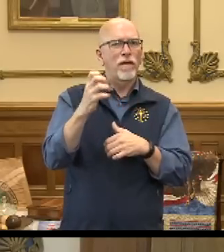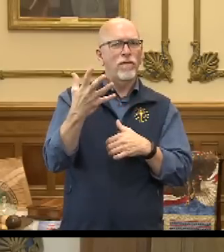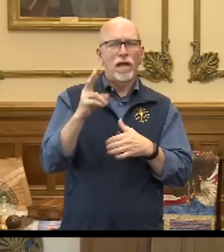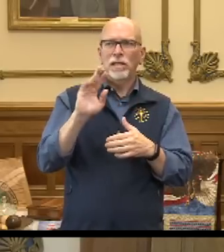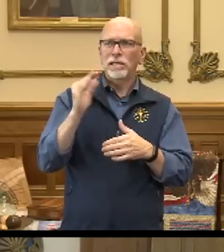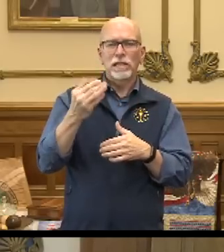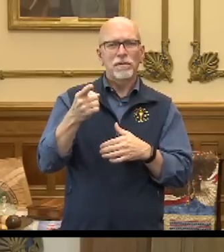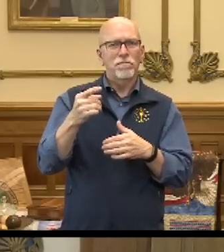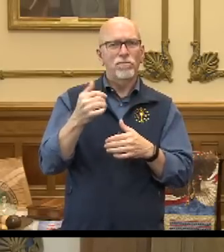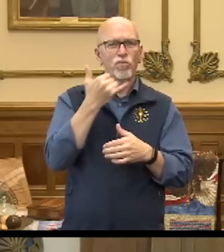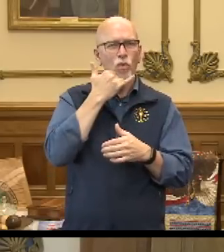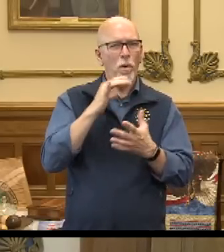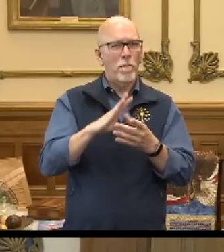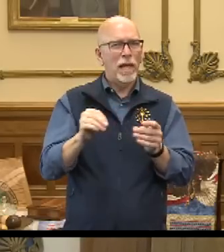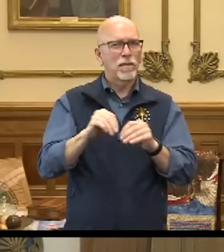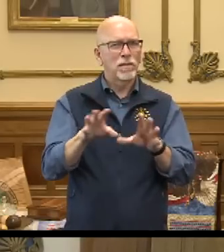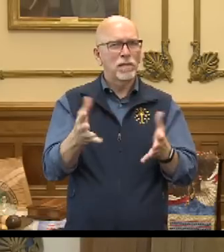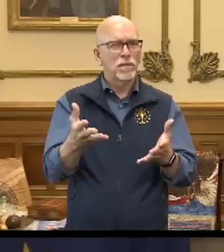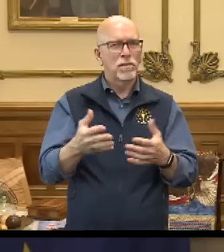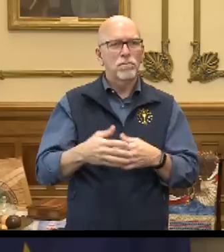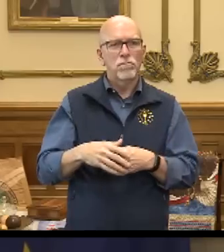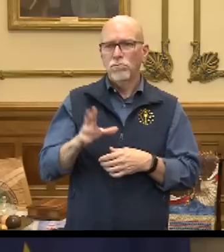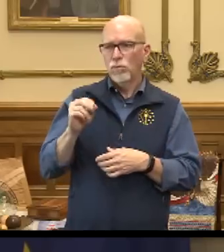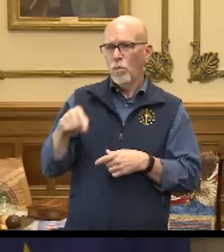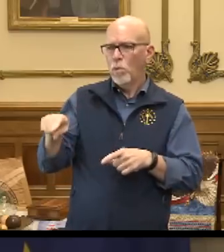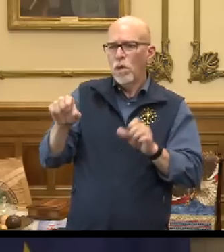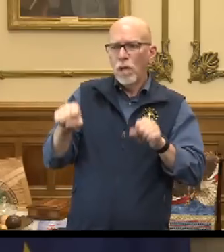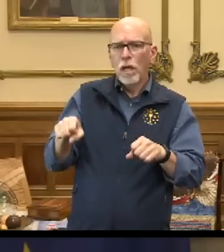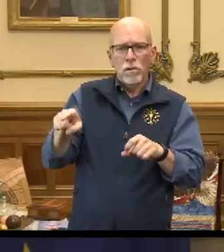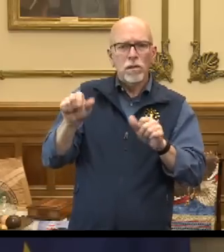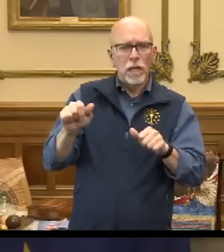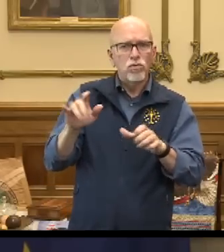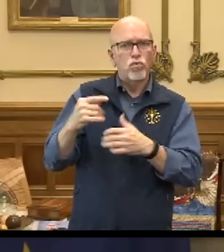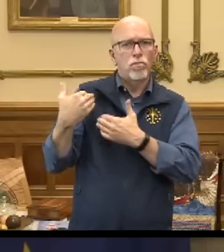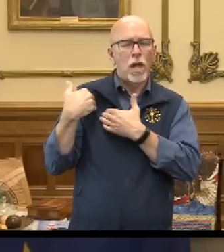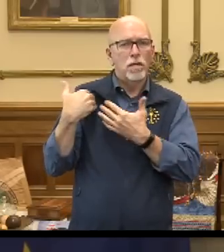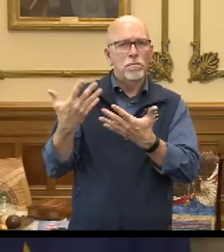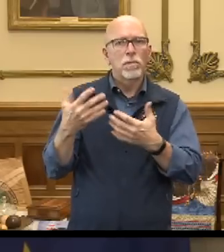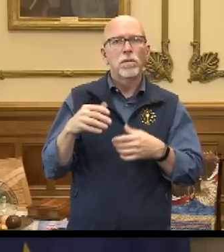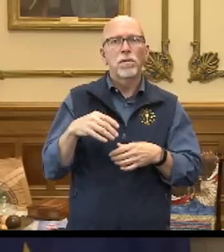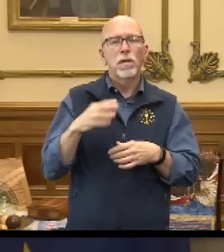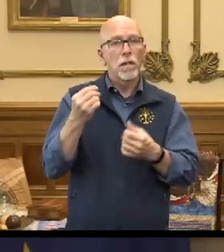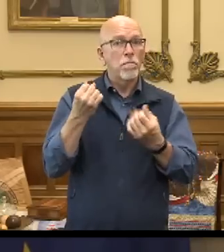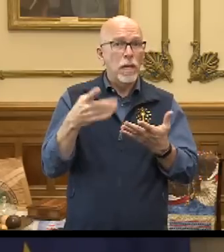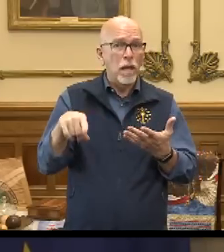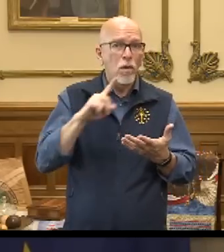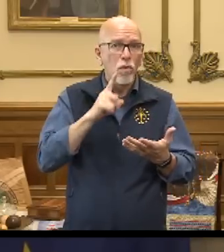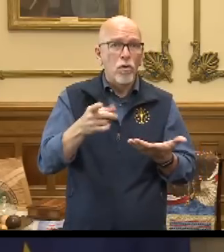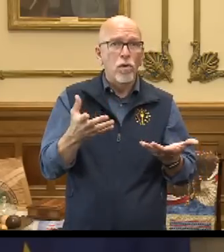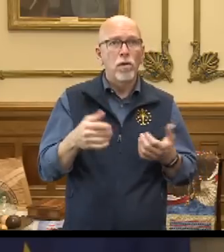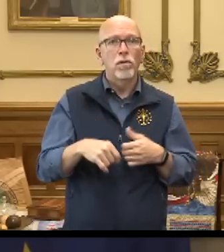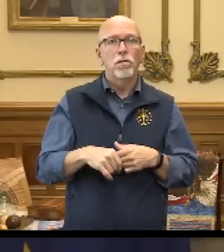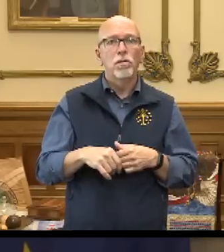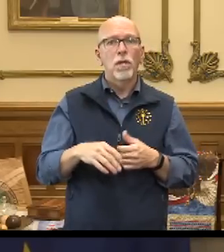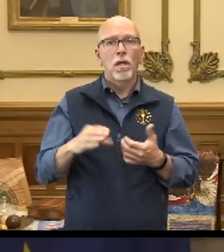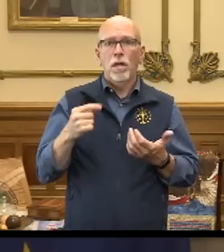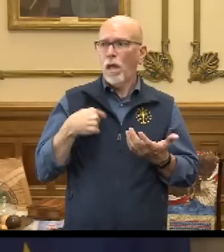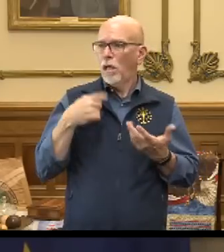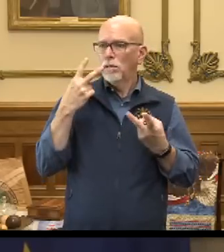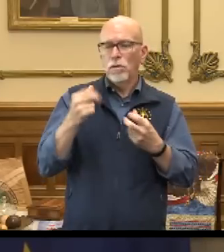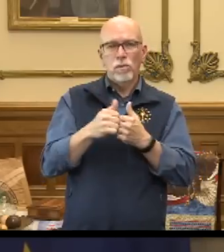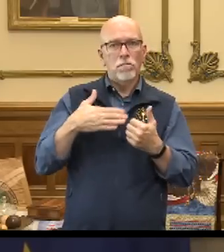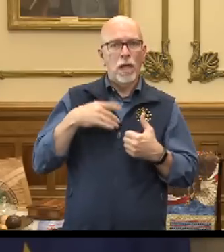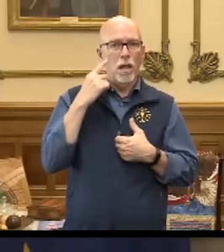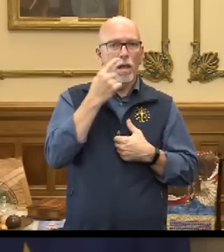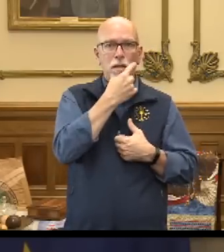that send the wrong message? No, they can do it, and they can do it responsibly, and many are, and I see it with my own